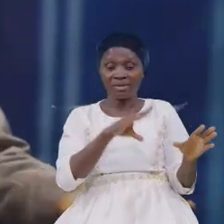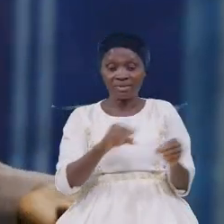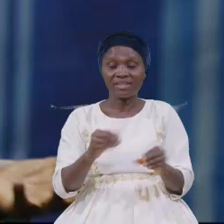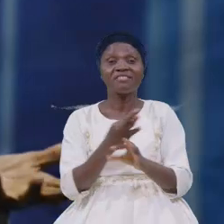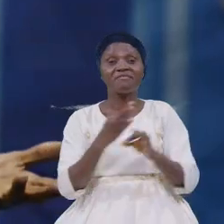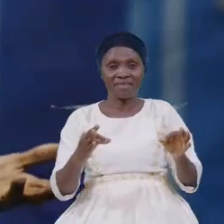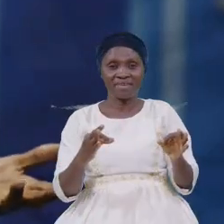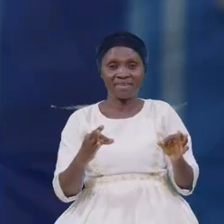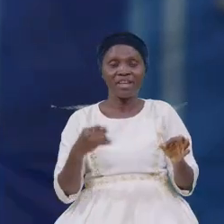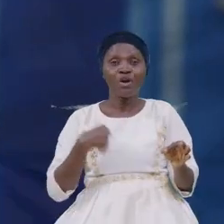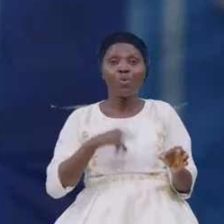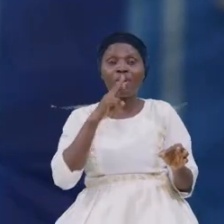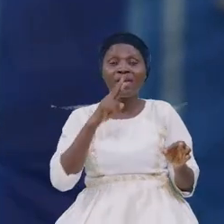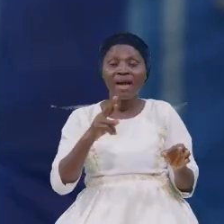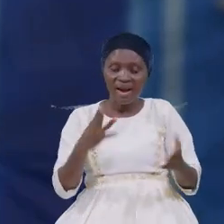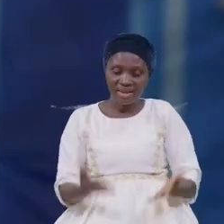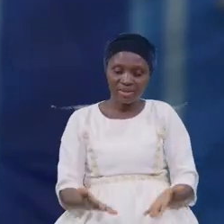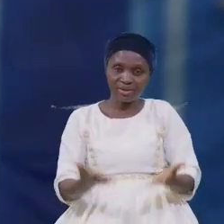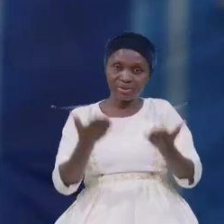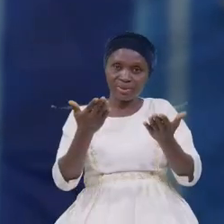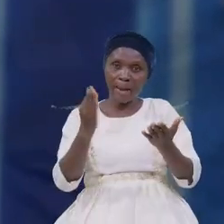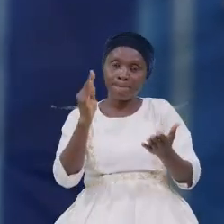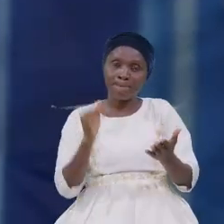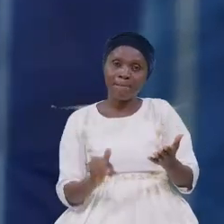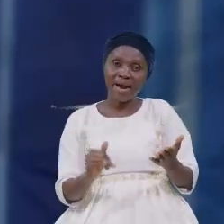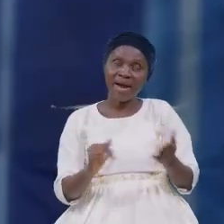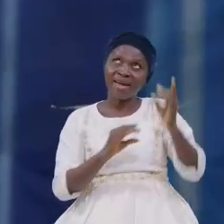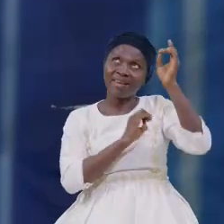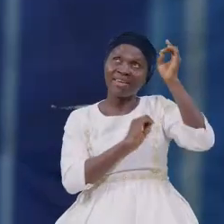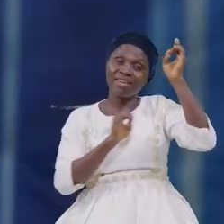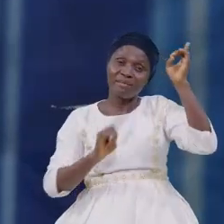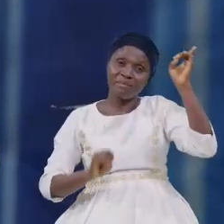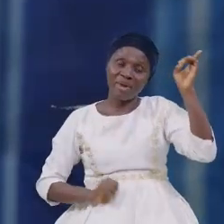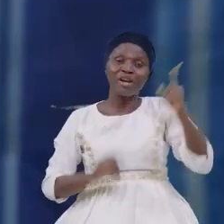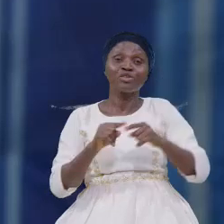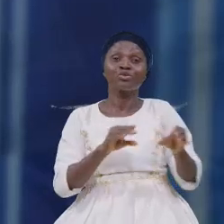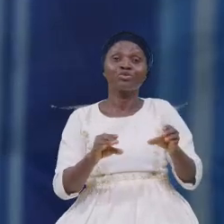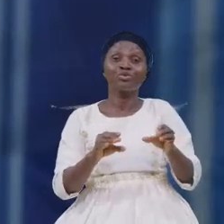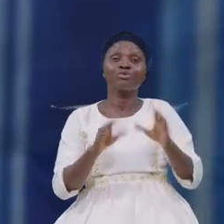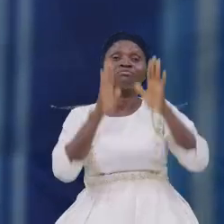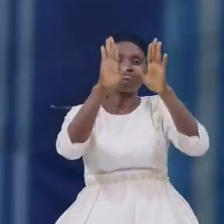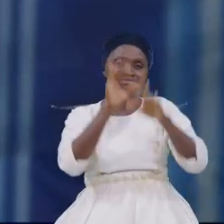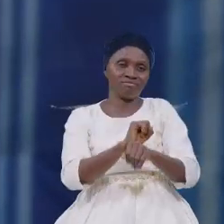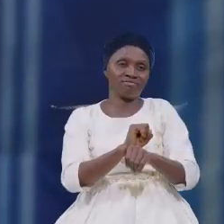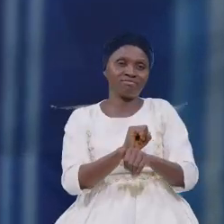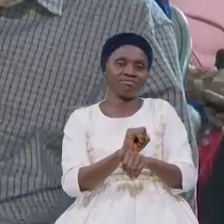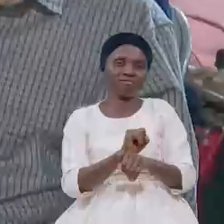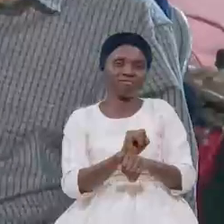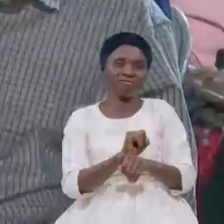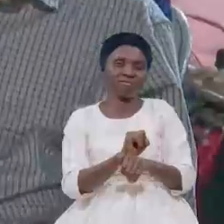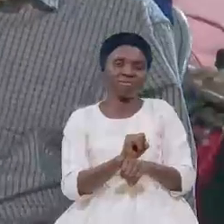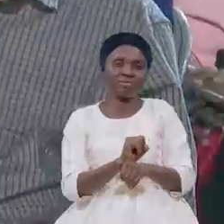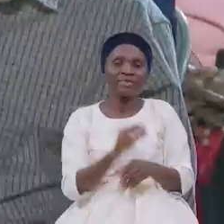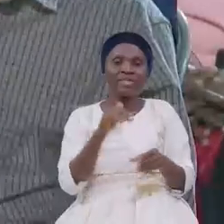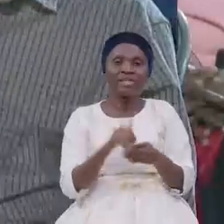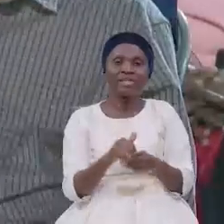are exalted by Emmanuel to do exploits. Ephesians chapter 3, we're